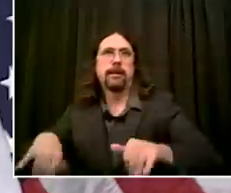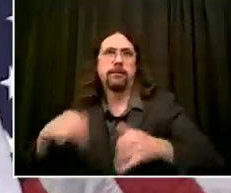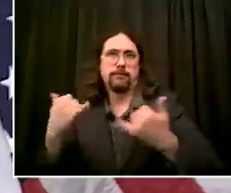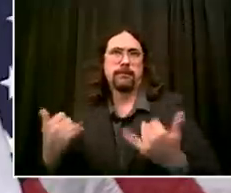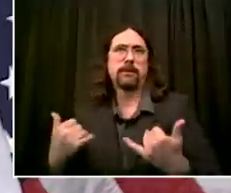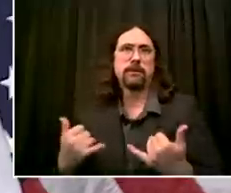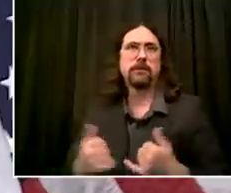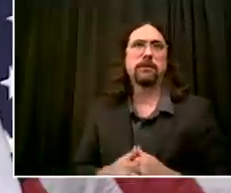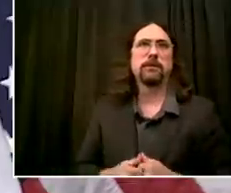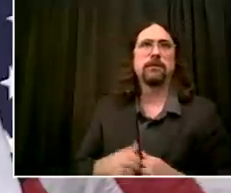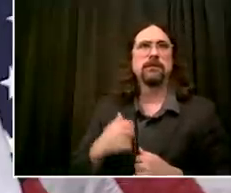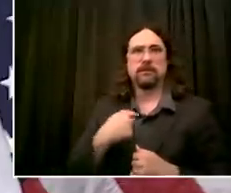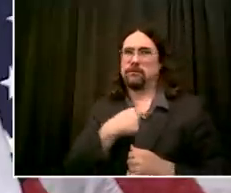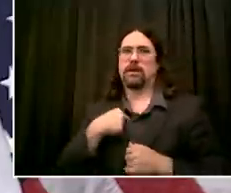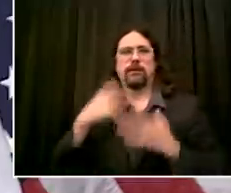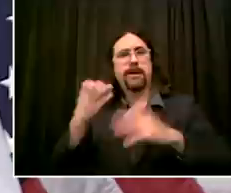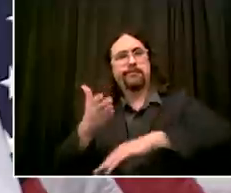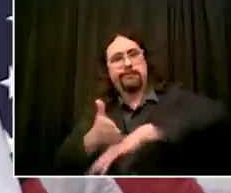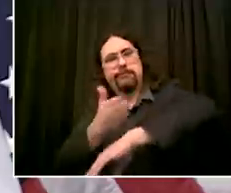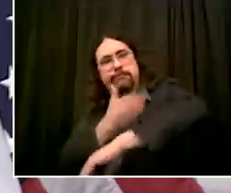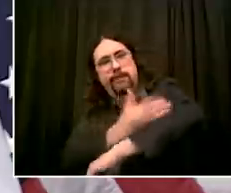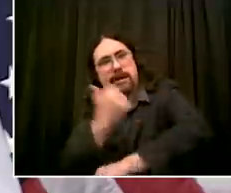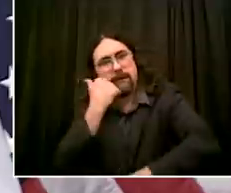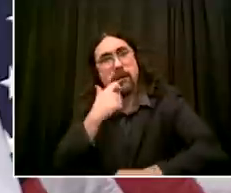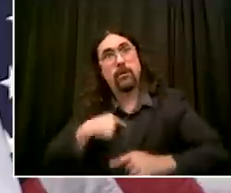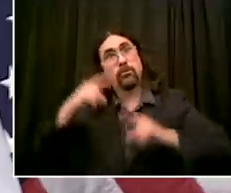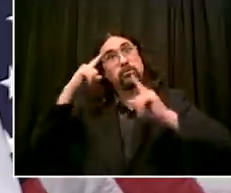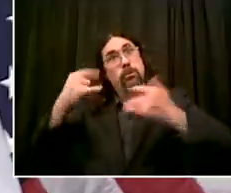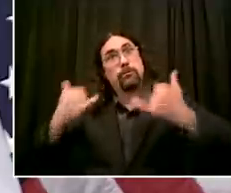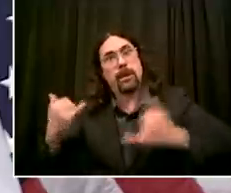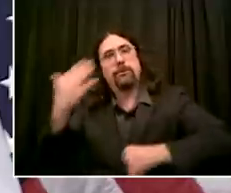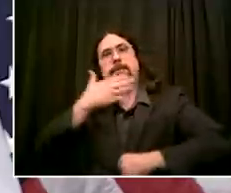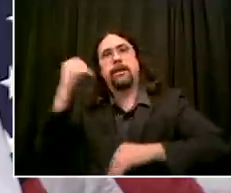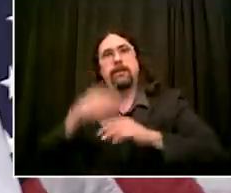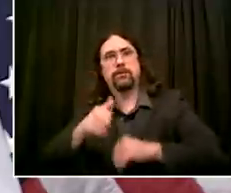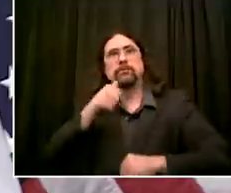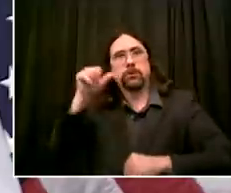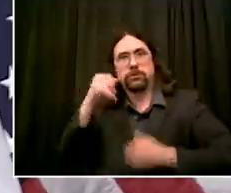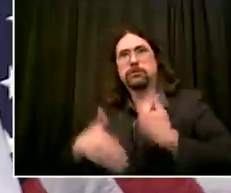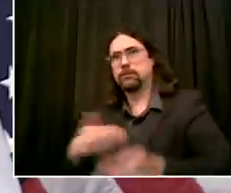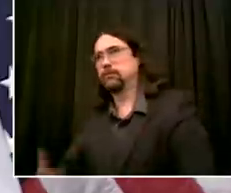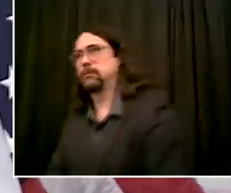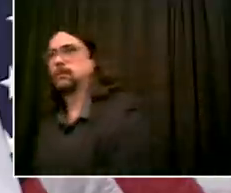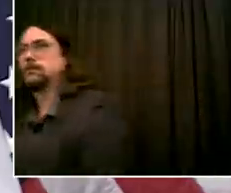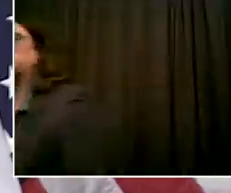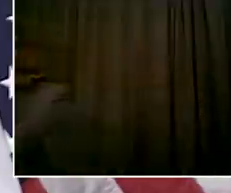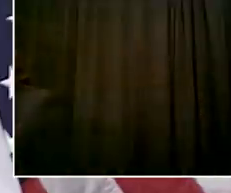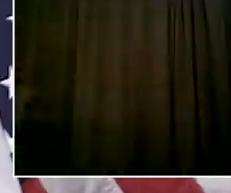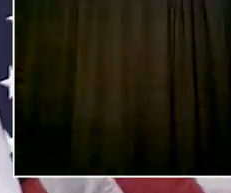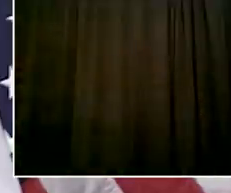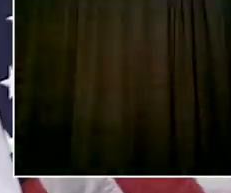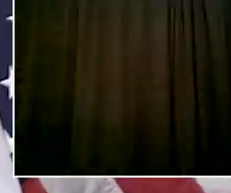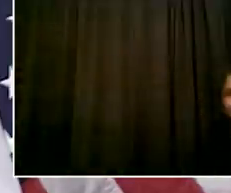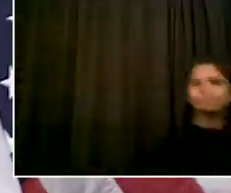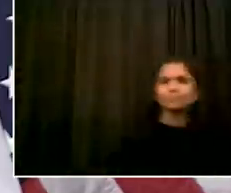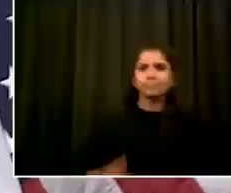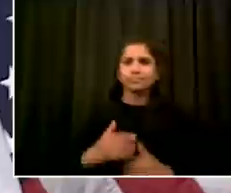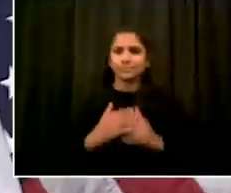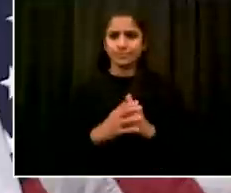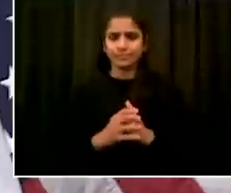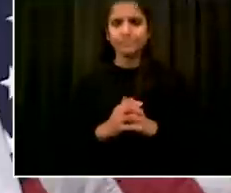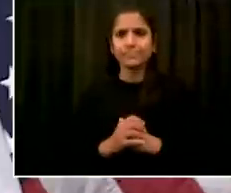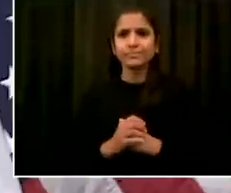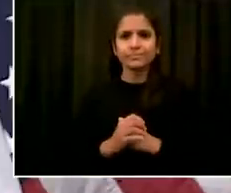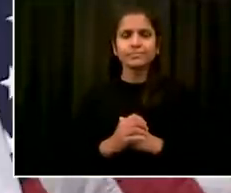just keep making progress from there. Next, we have Dave from Streets Blog. Hey, Mr.